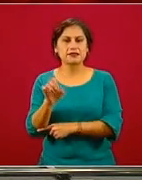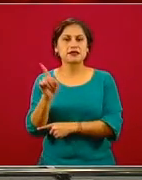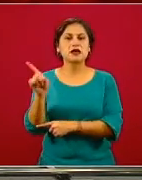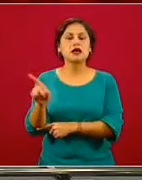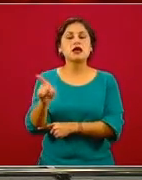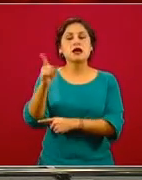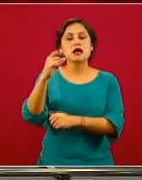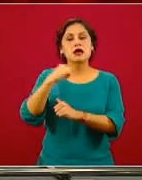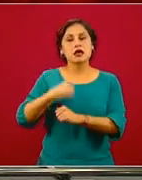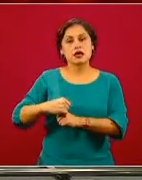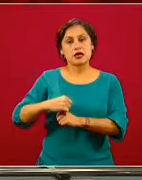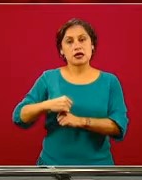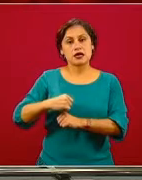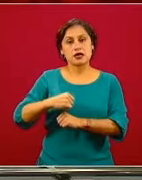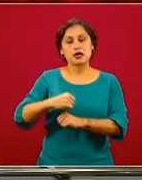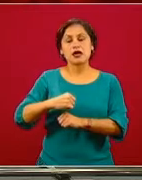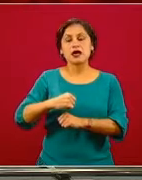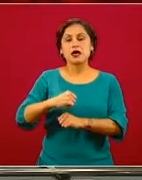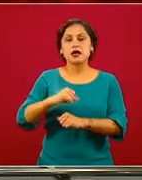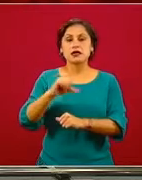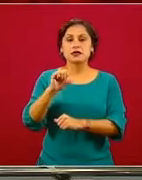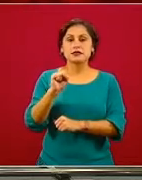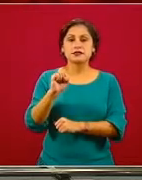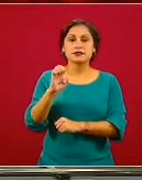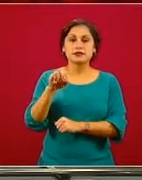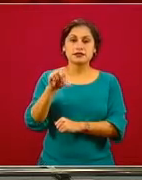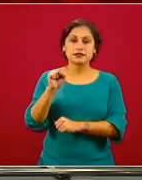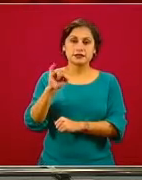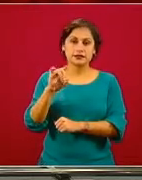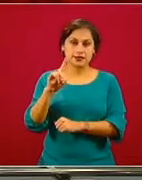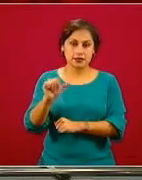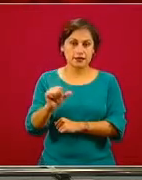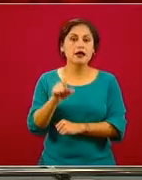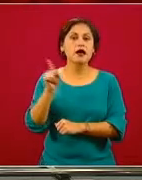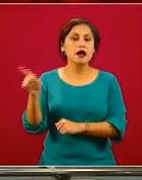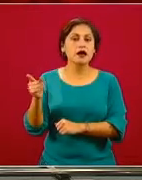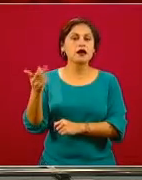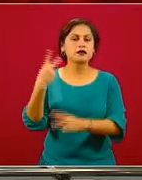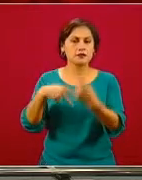Maybe you remember when Dr. Rosas was here a few weeks ago.